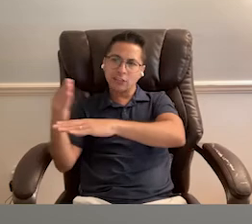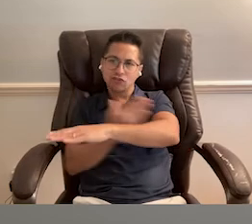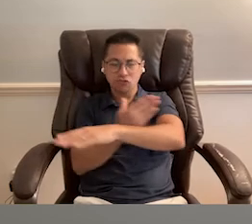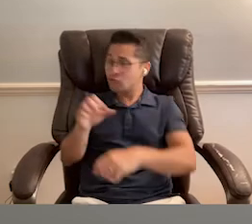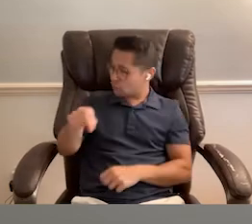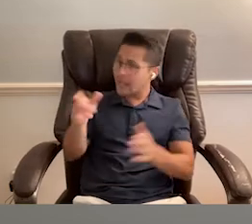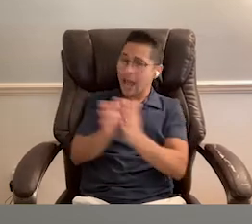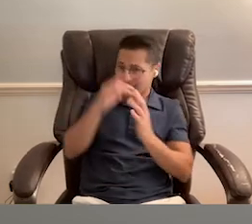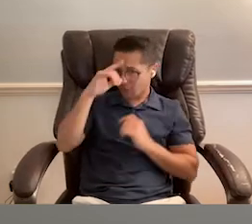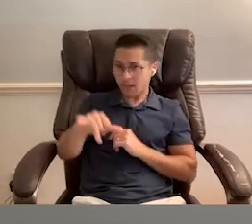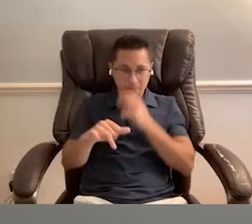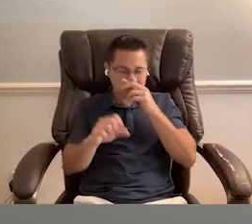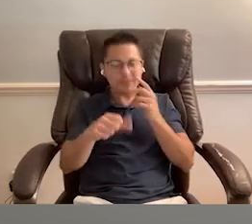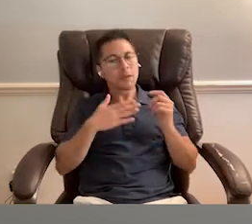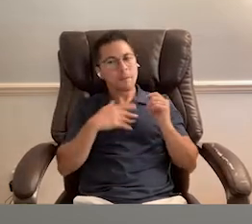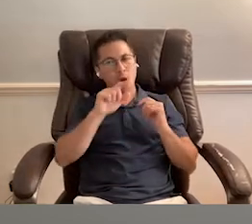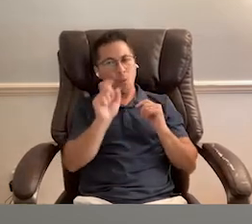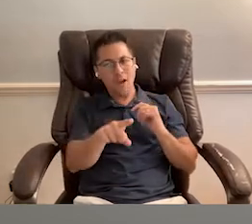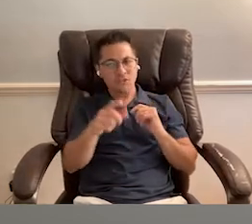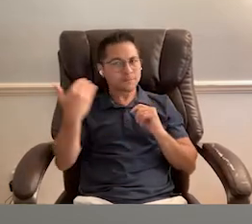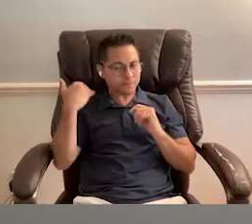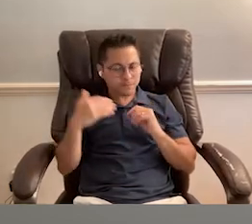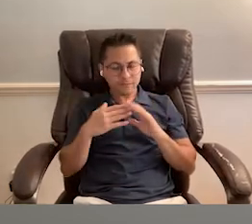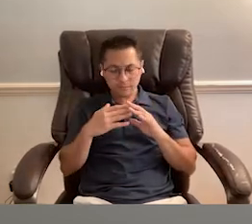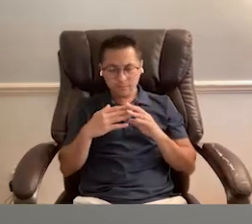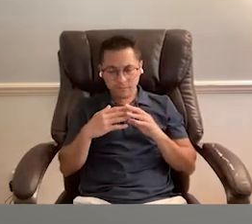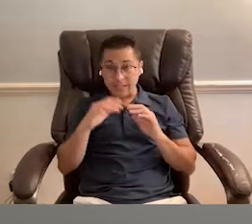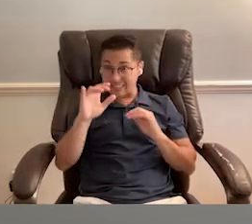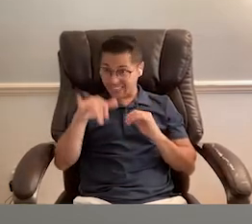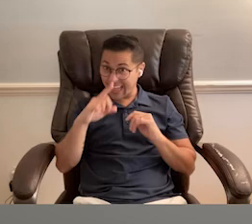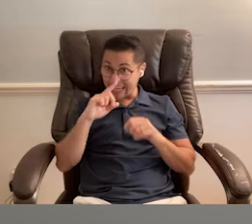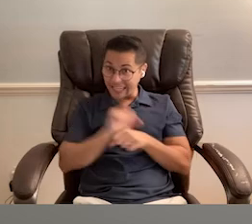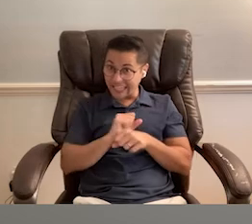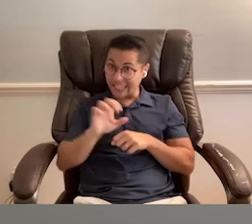Okay. So there's, my question mainly was, does that exist?